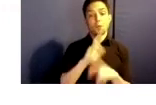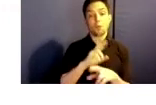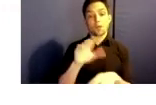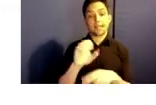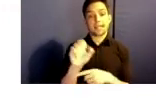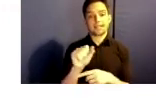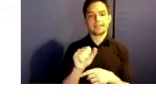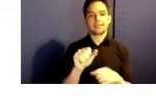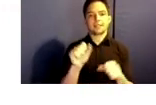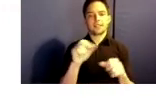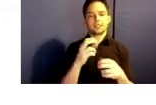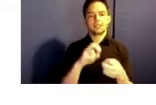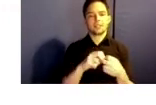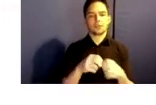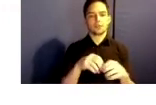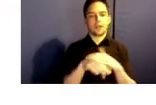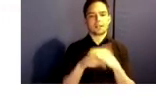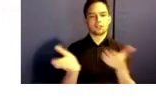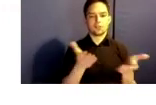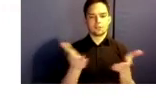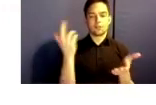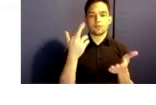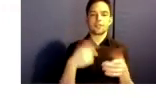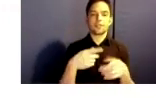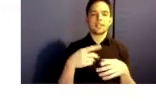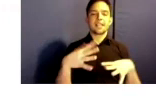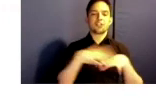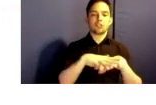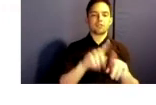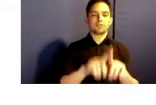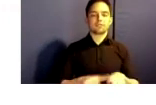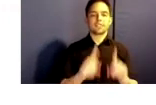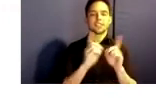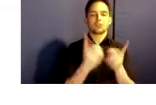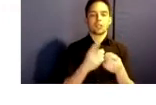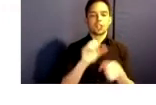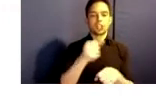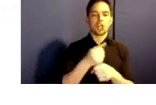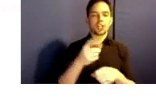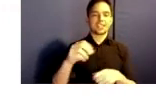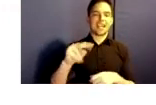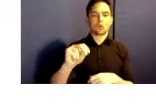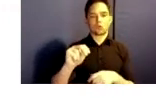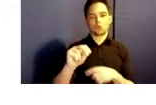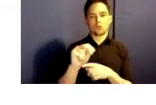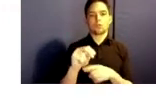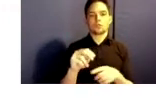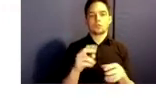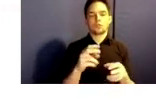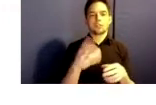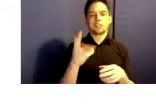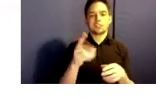services. Because we had inter-district lockdowns, so we have 16 districts, and it was very difficult to move from one district to